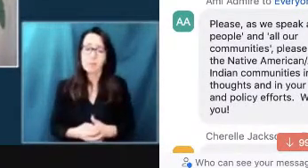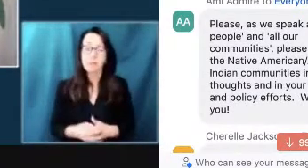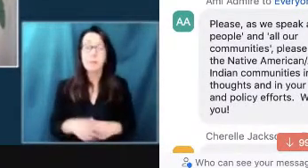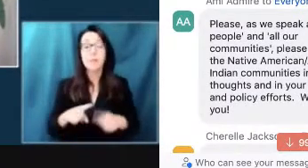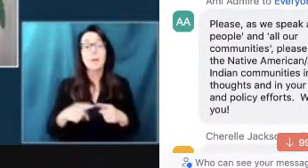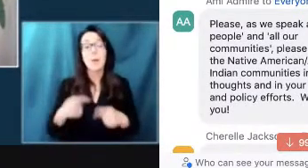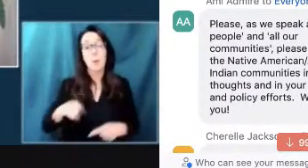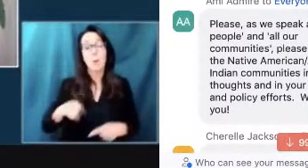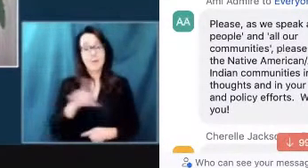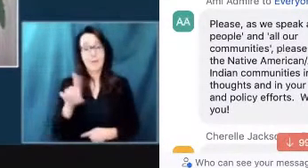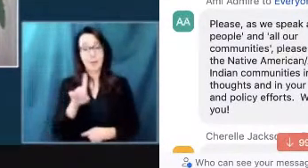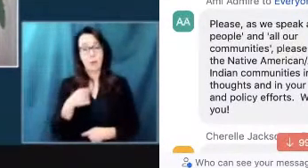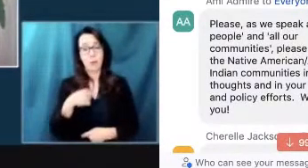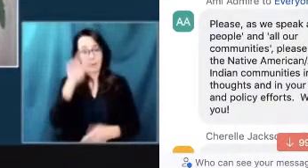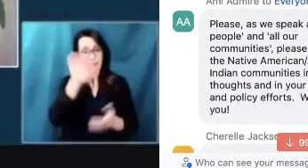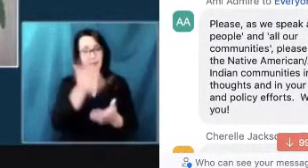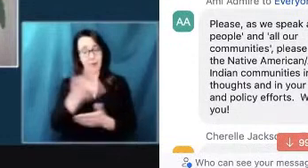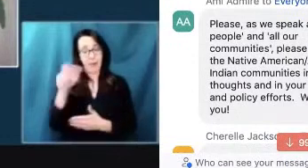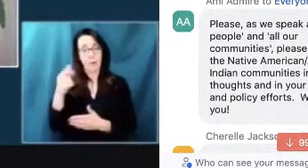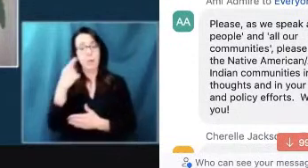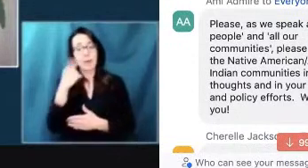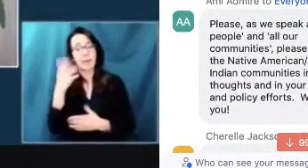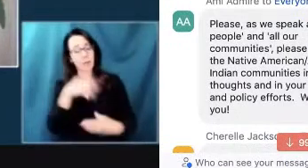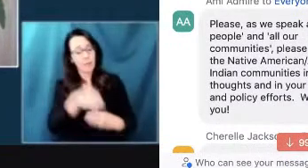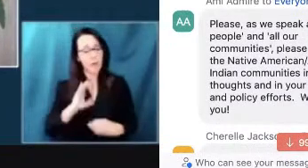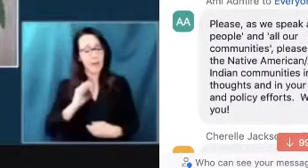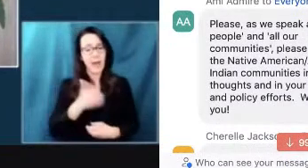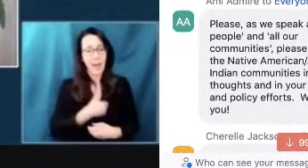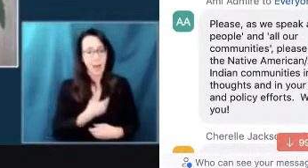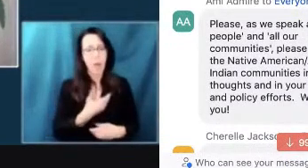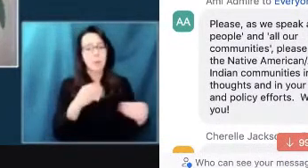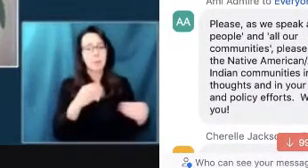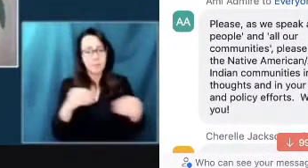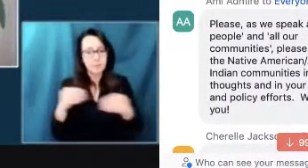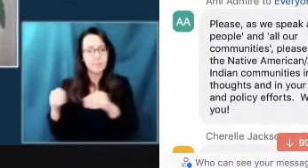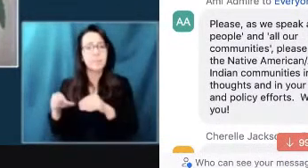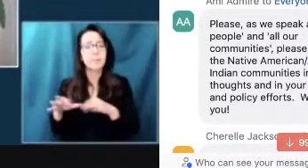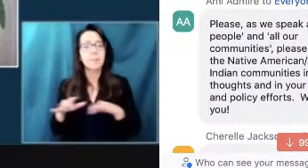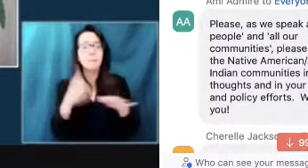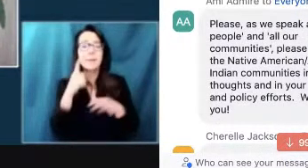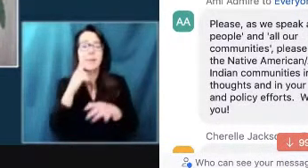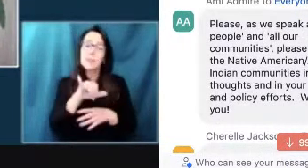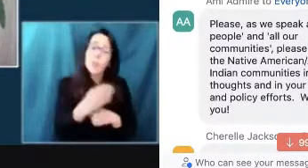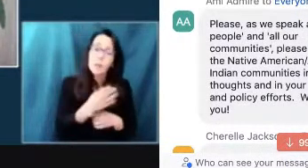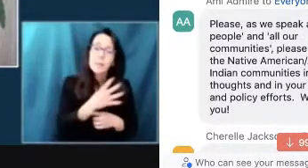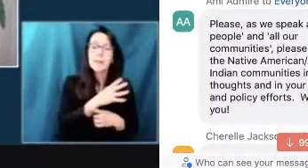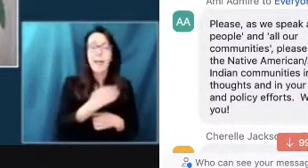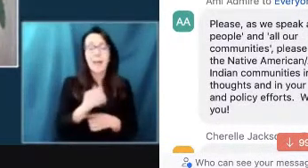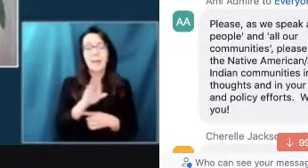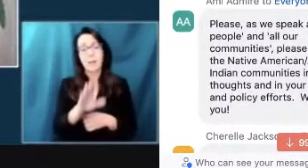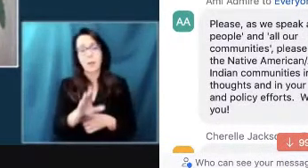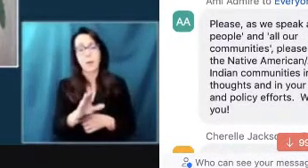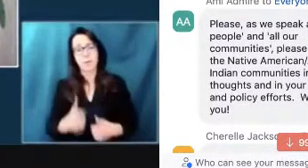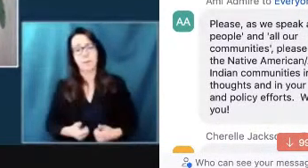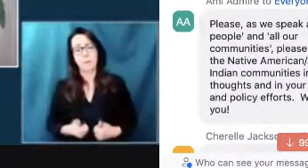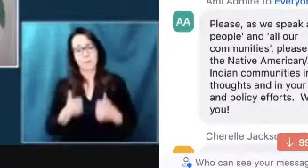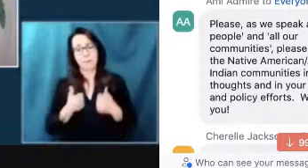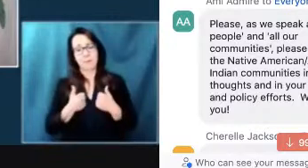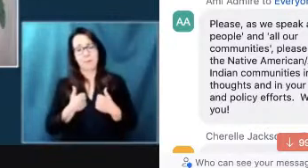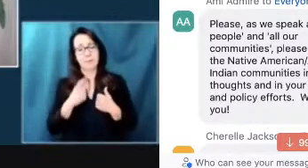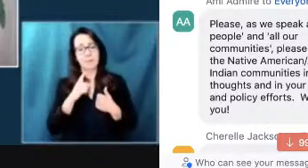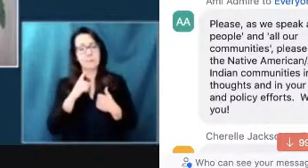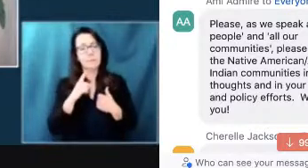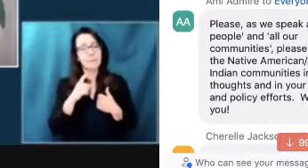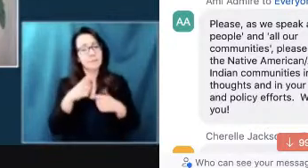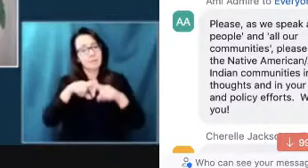to play in our marketplace, especially when jobs and livelihoods are at stake. That is why we allocated billions of dollars to